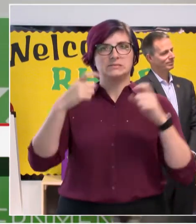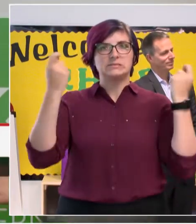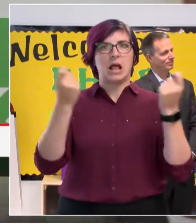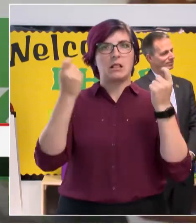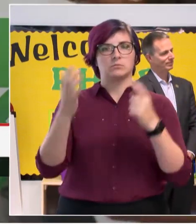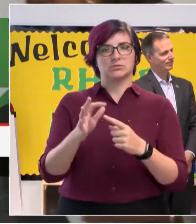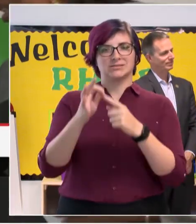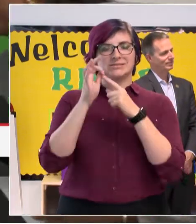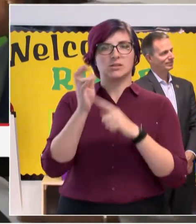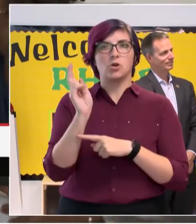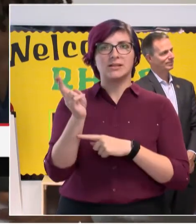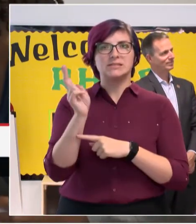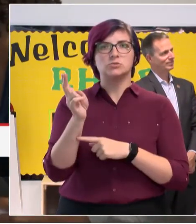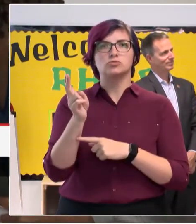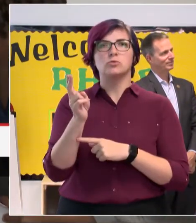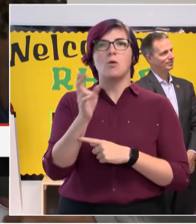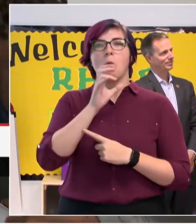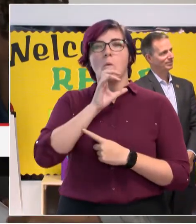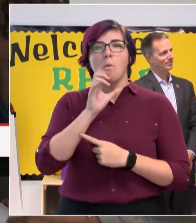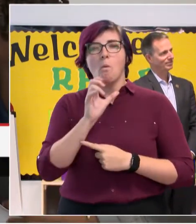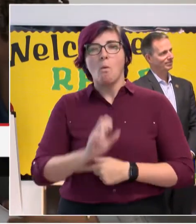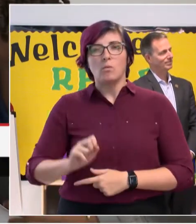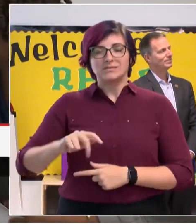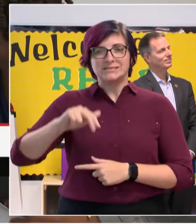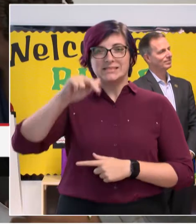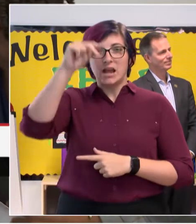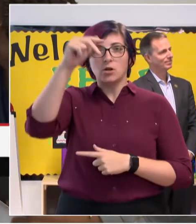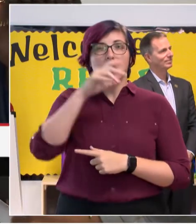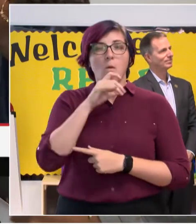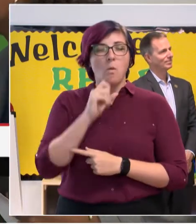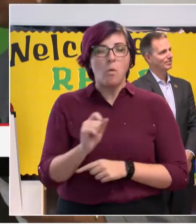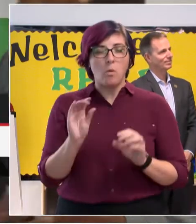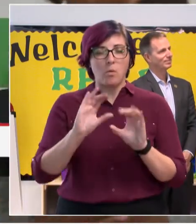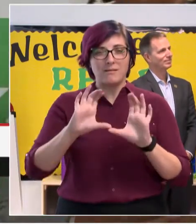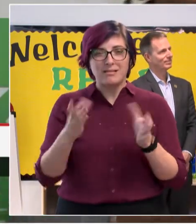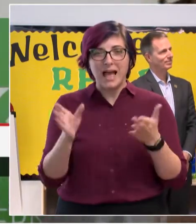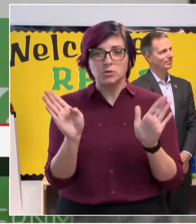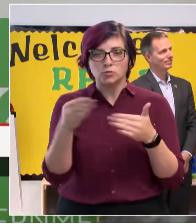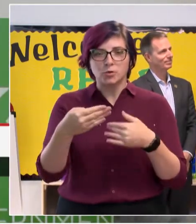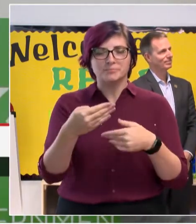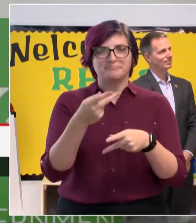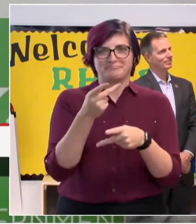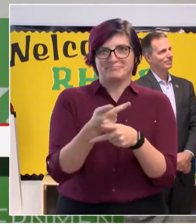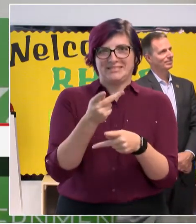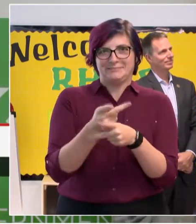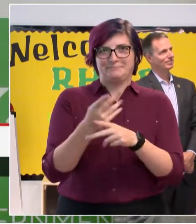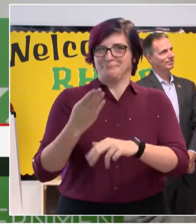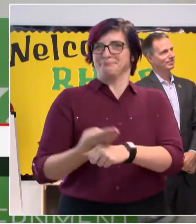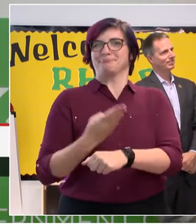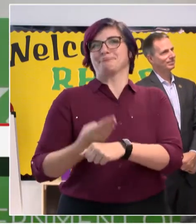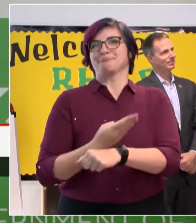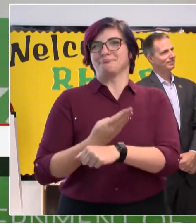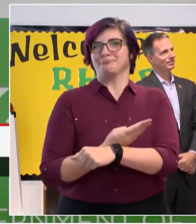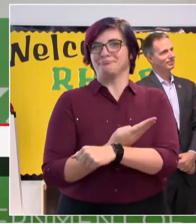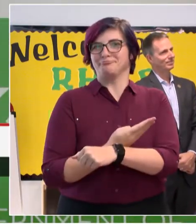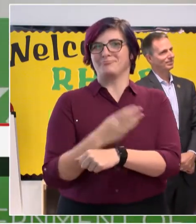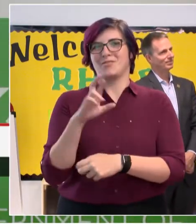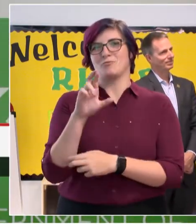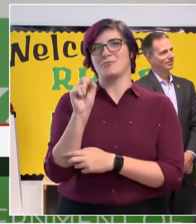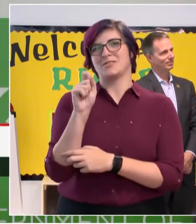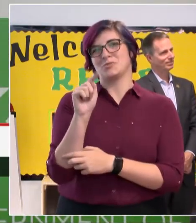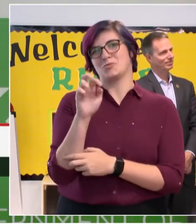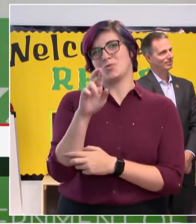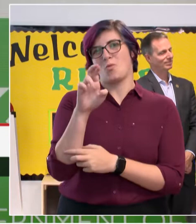interior staircase and preserving a historic classroom. And this is just the tip of the iceberg of what this modernization project has